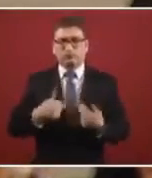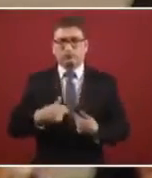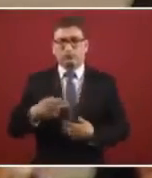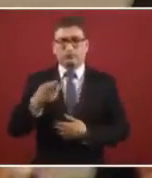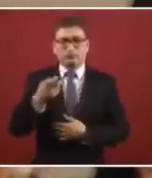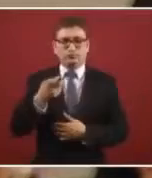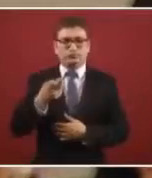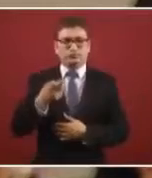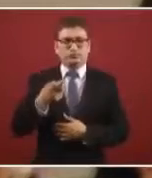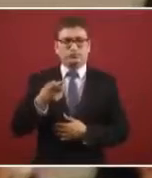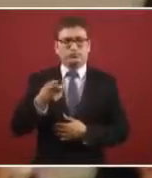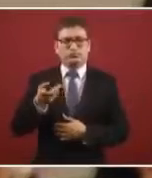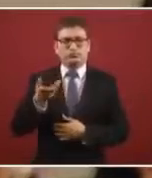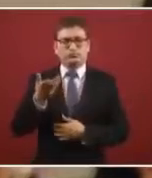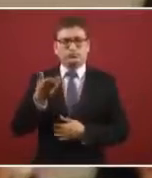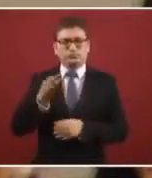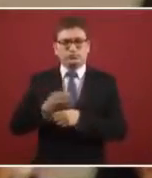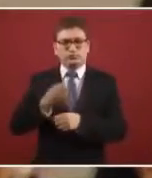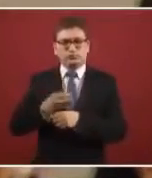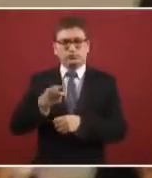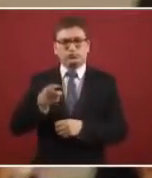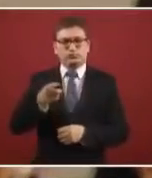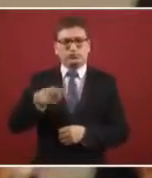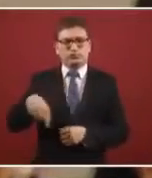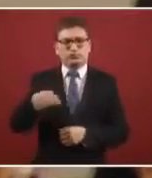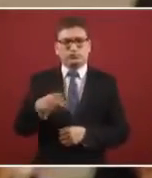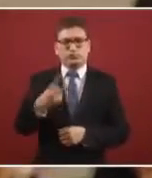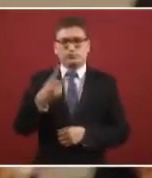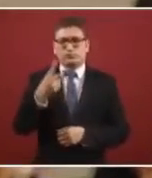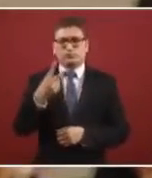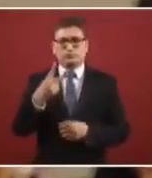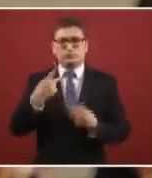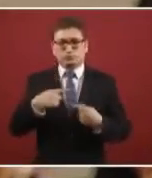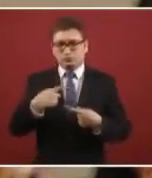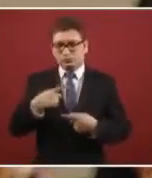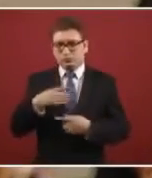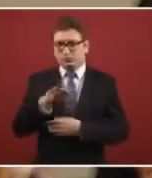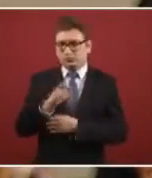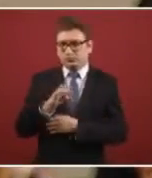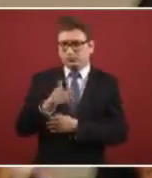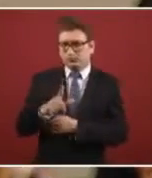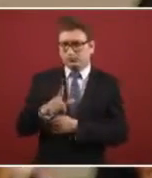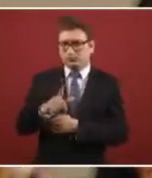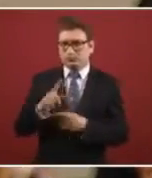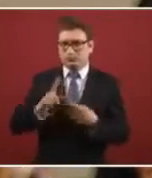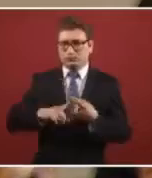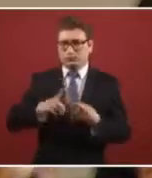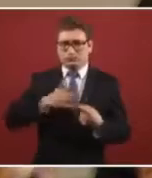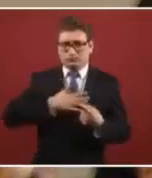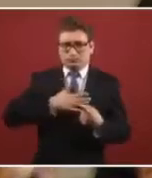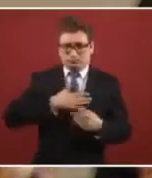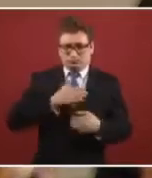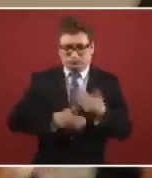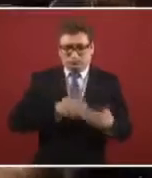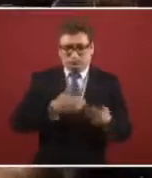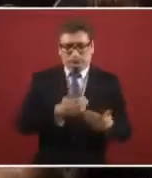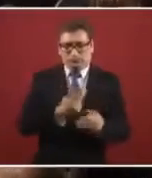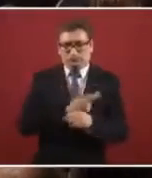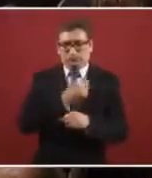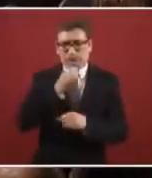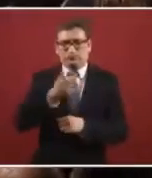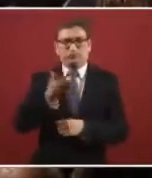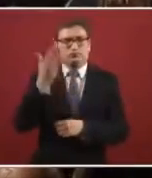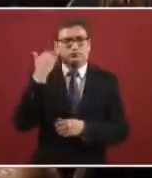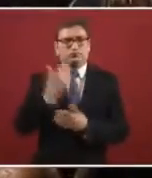So Defenders of Rights, which has two elements that are efficient, in my case does not